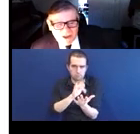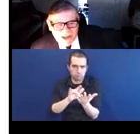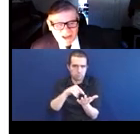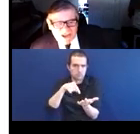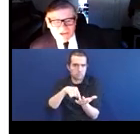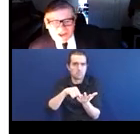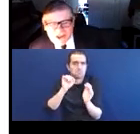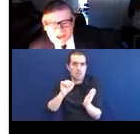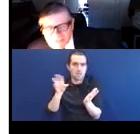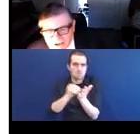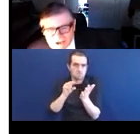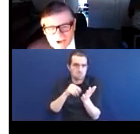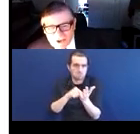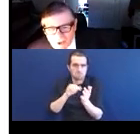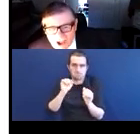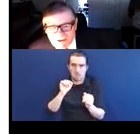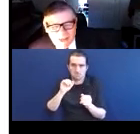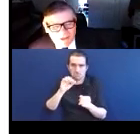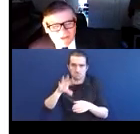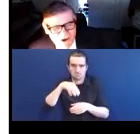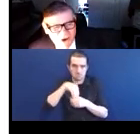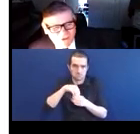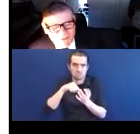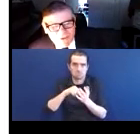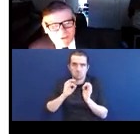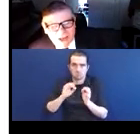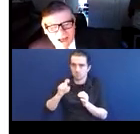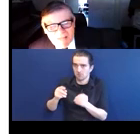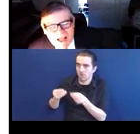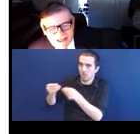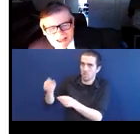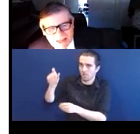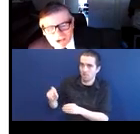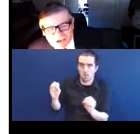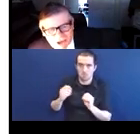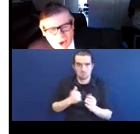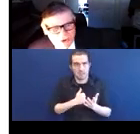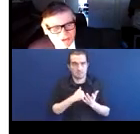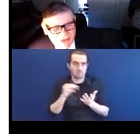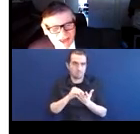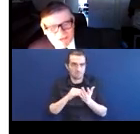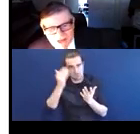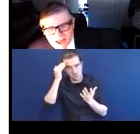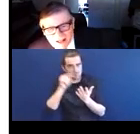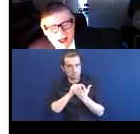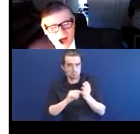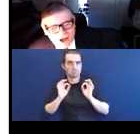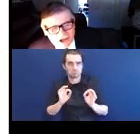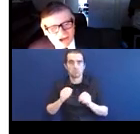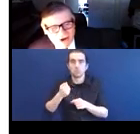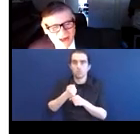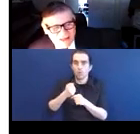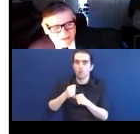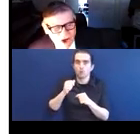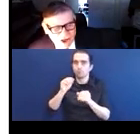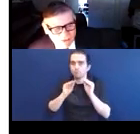Job retention and return for those who acquire impairments. Very often people who become disabled during the course of their career are just